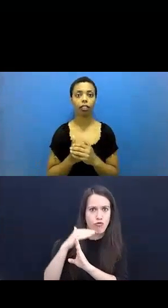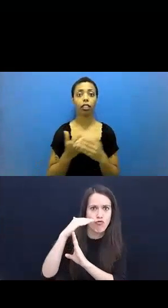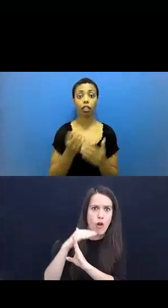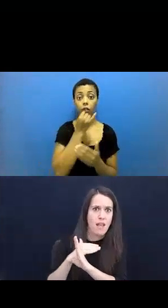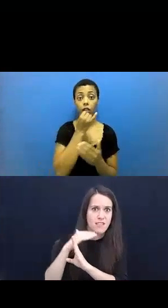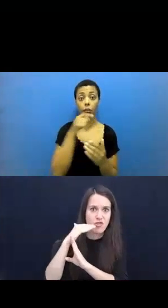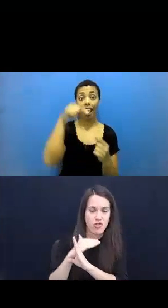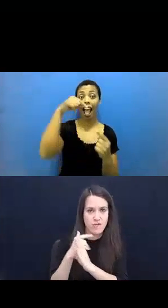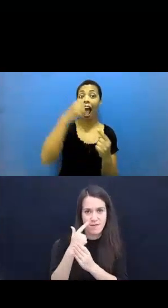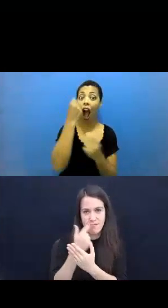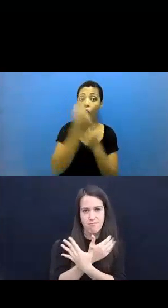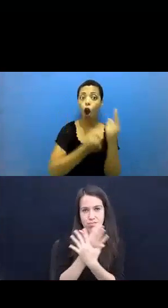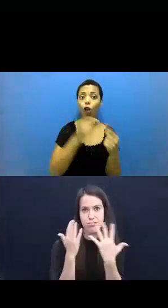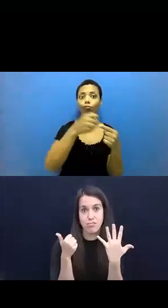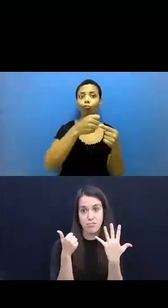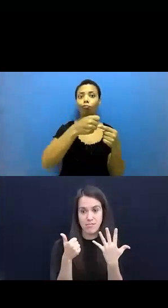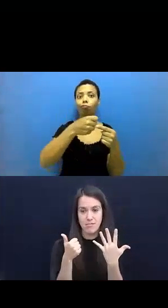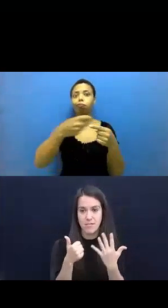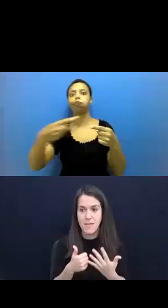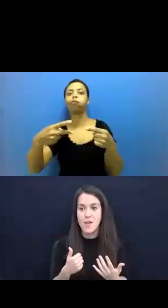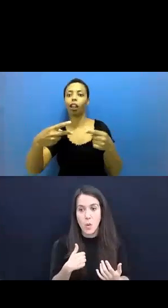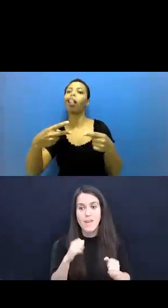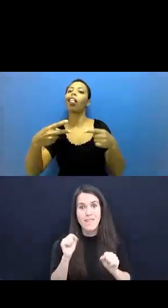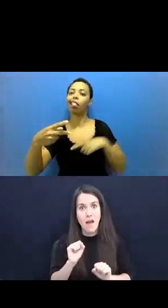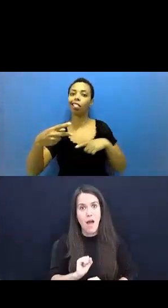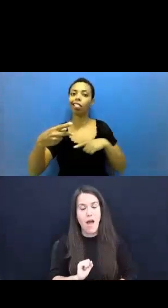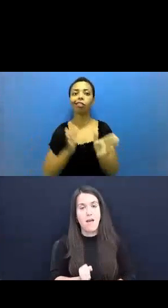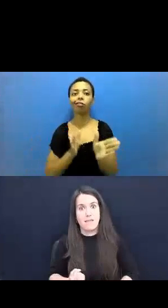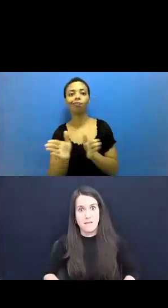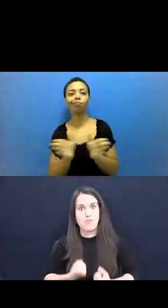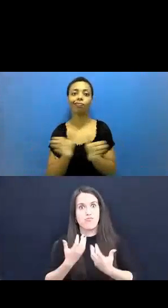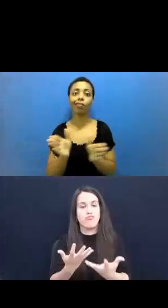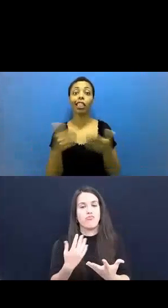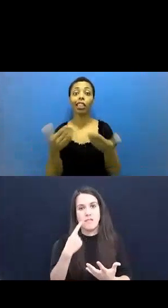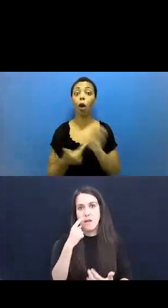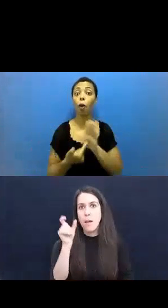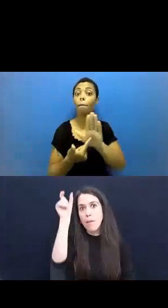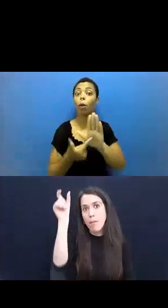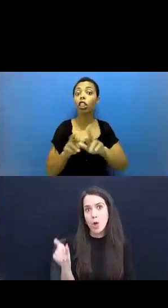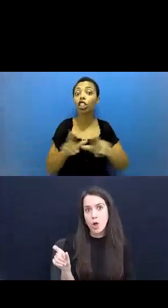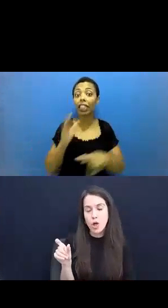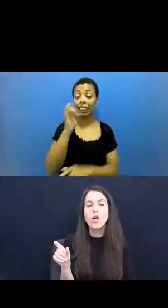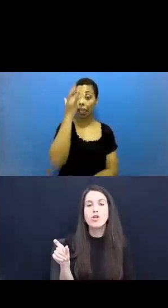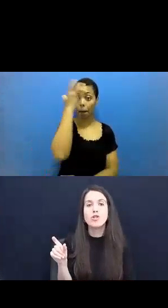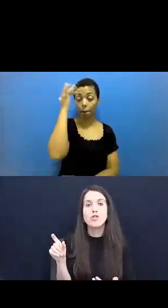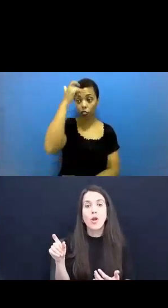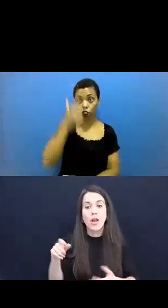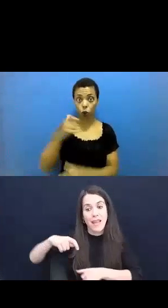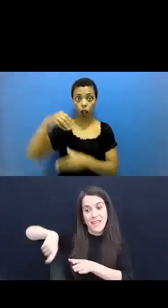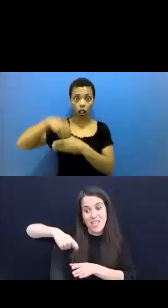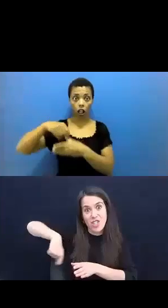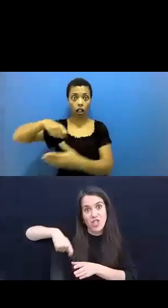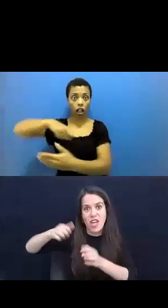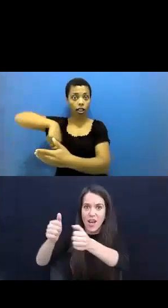contextualization. Thus, we can express the difference between a person by the kitchen window and an